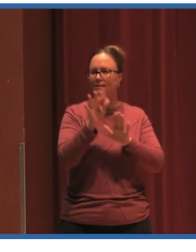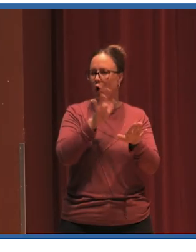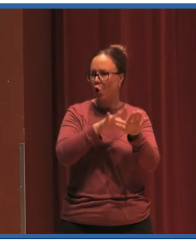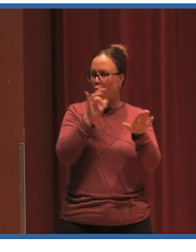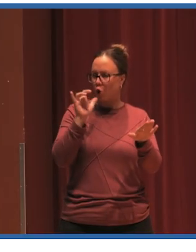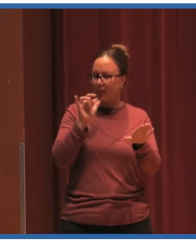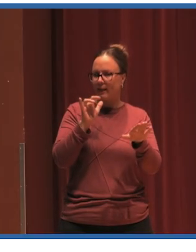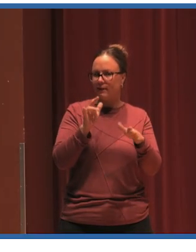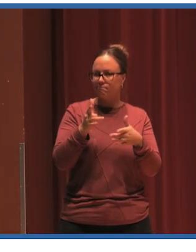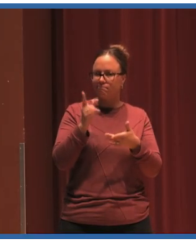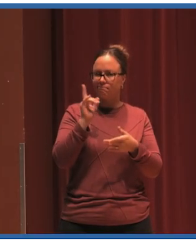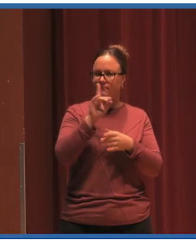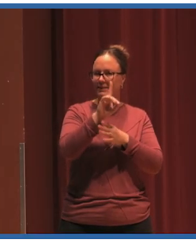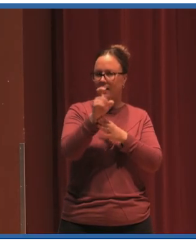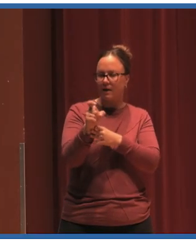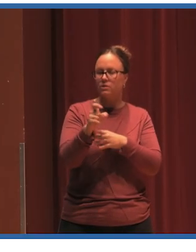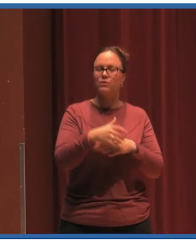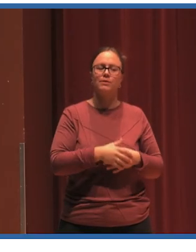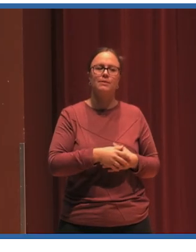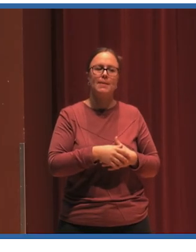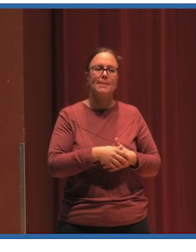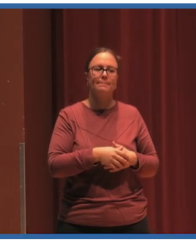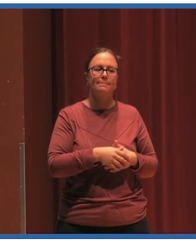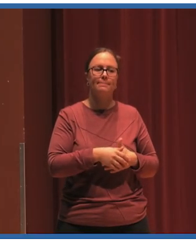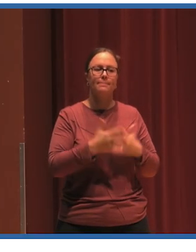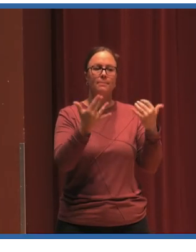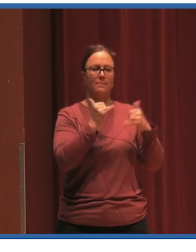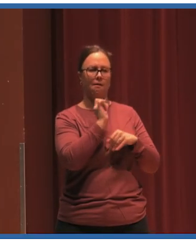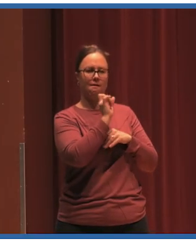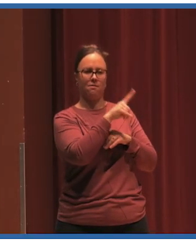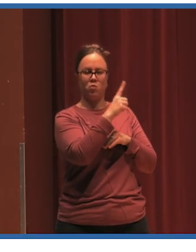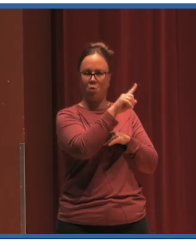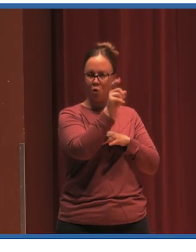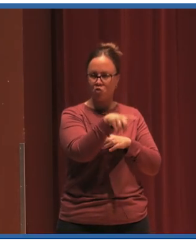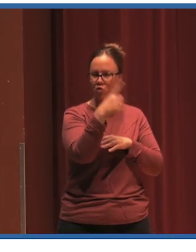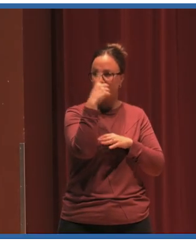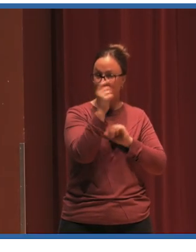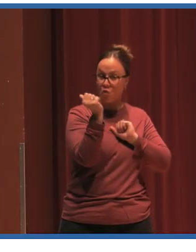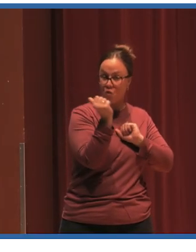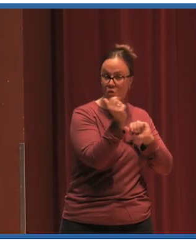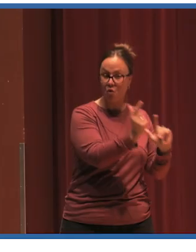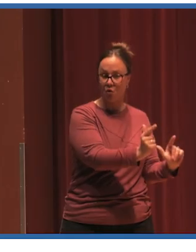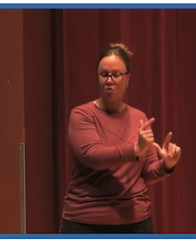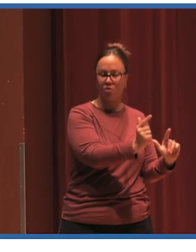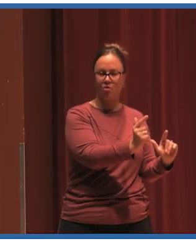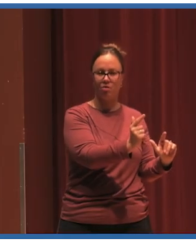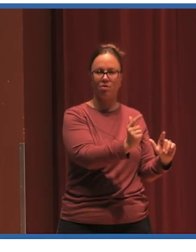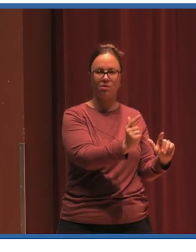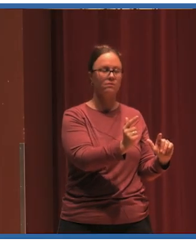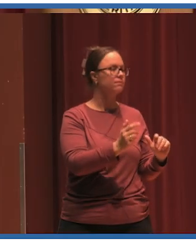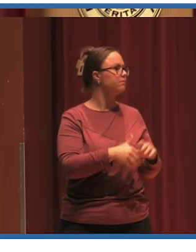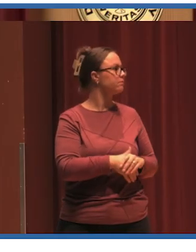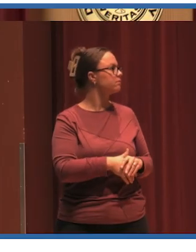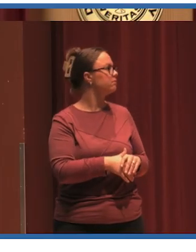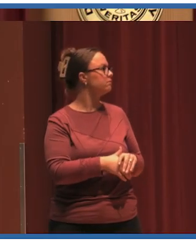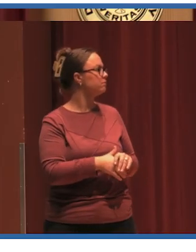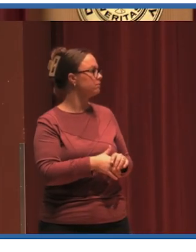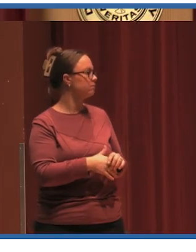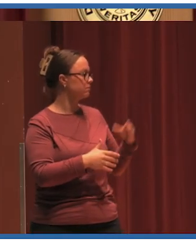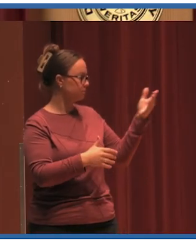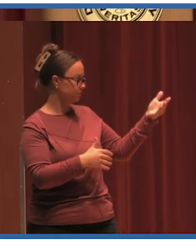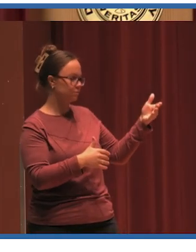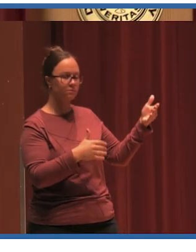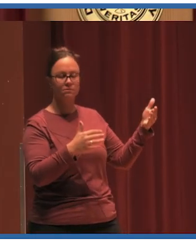without further ado, I would like to ask one question for everyone, and then I'm going to go kind of one by one. So out the gate, and we'll kind of go